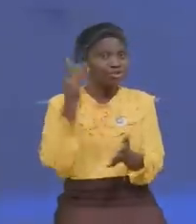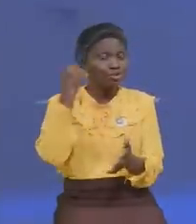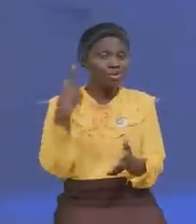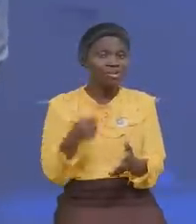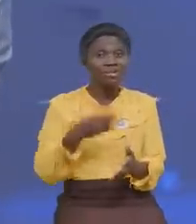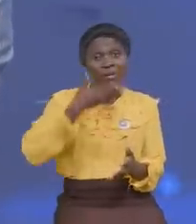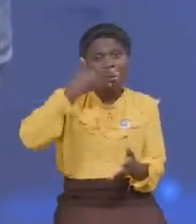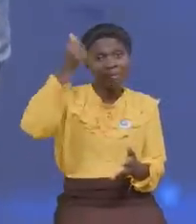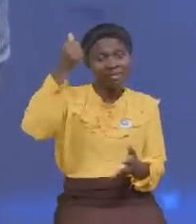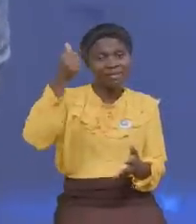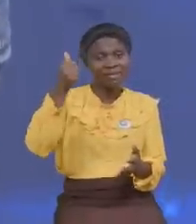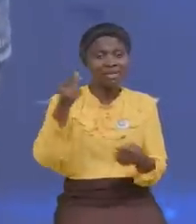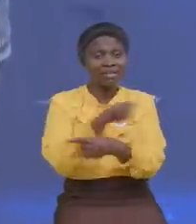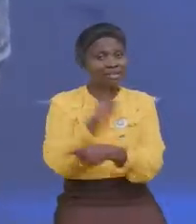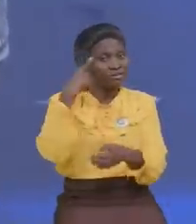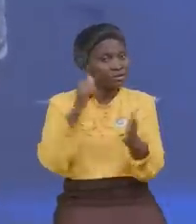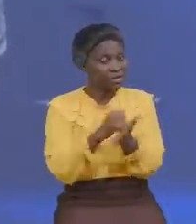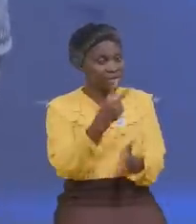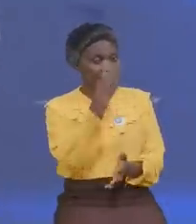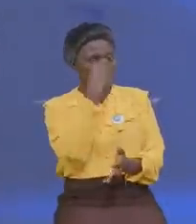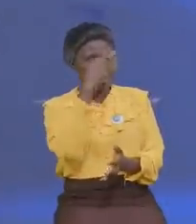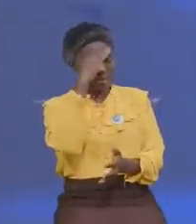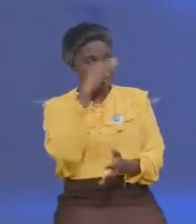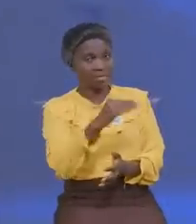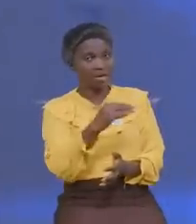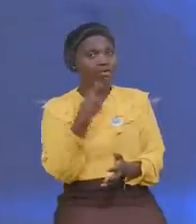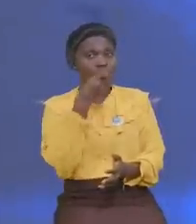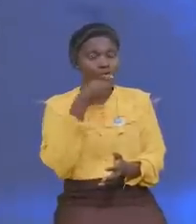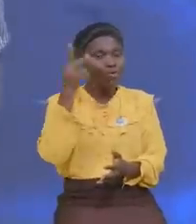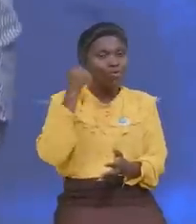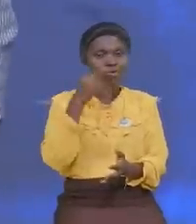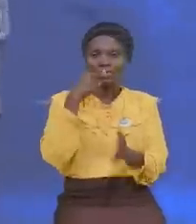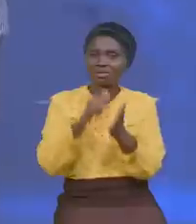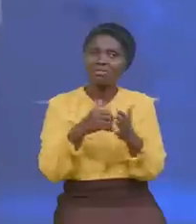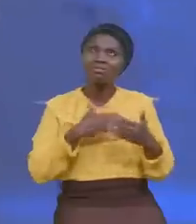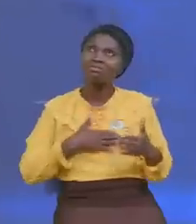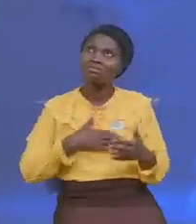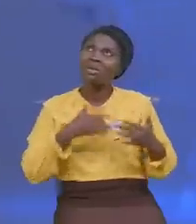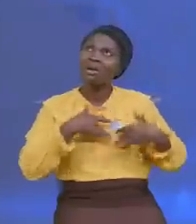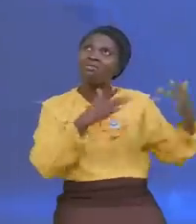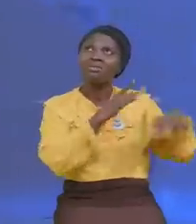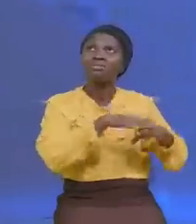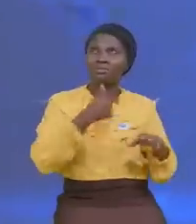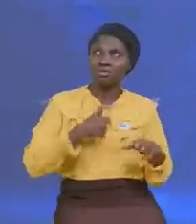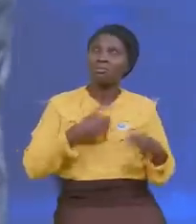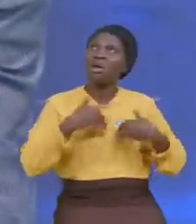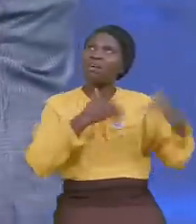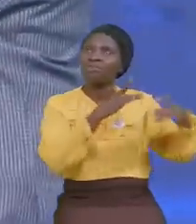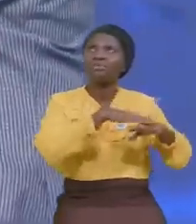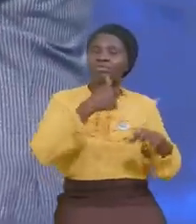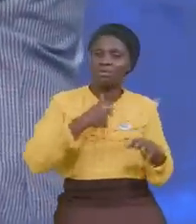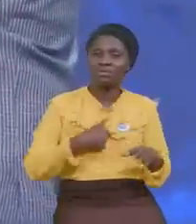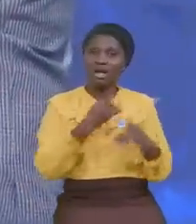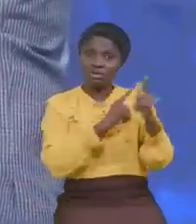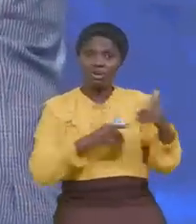for that blind man who was saying, have mercy on me, and the Lord had mercy on him. The